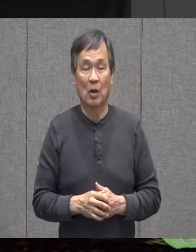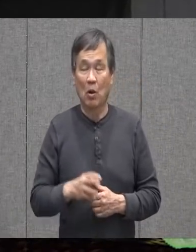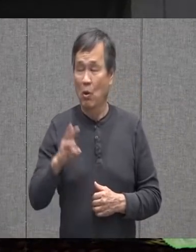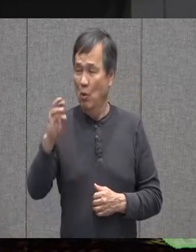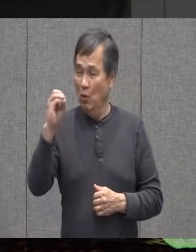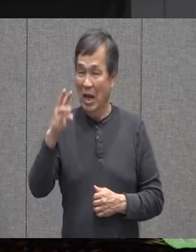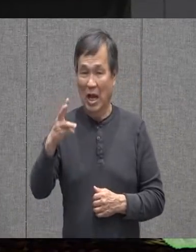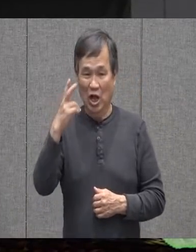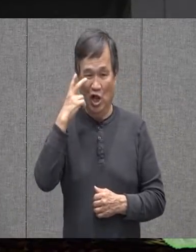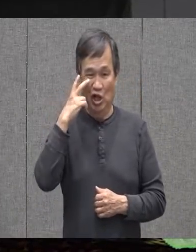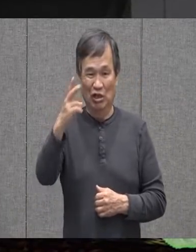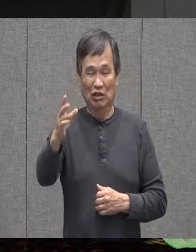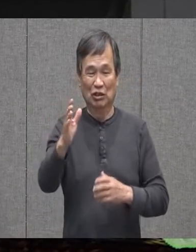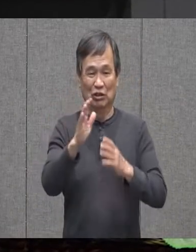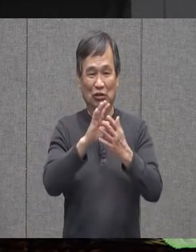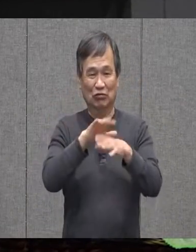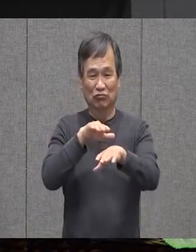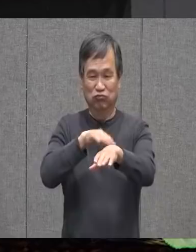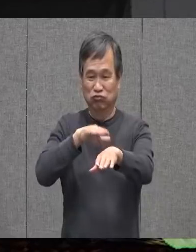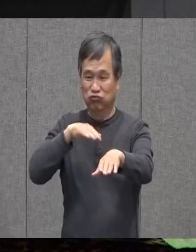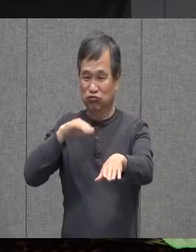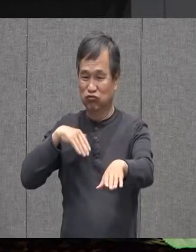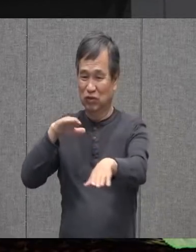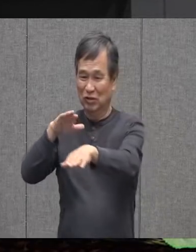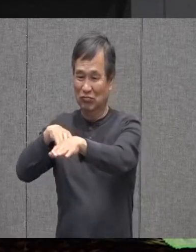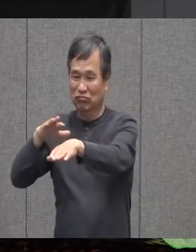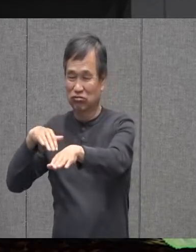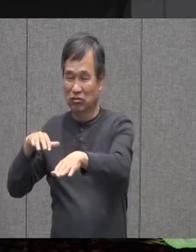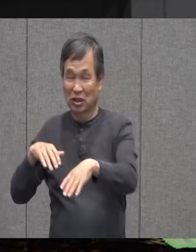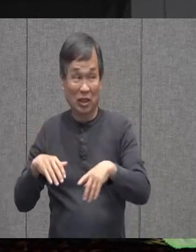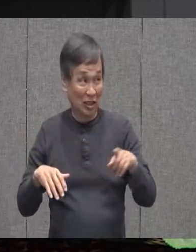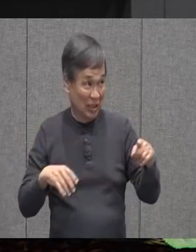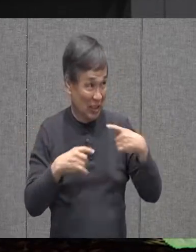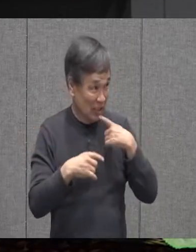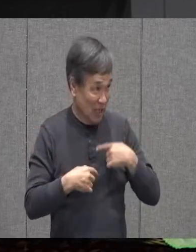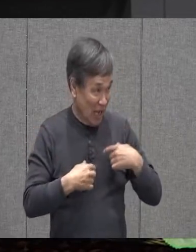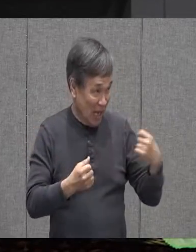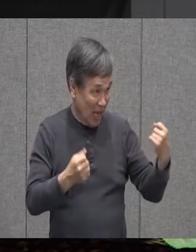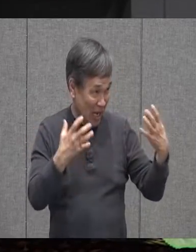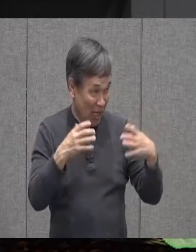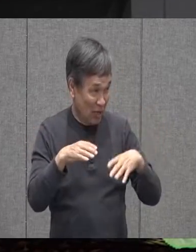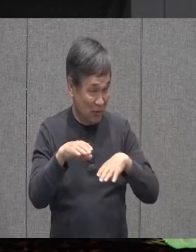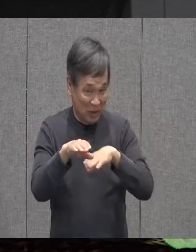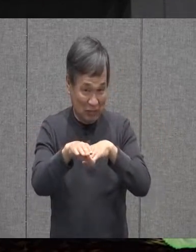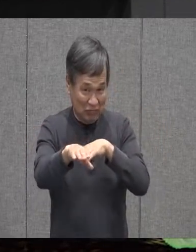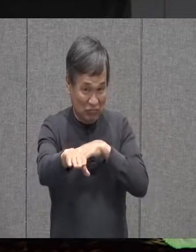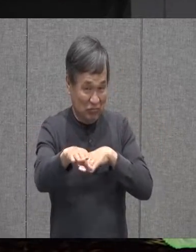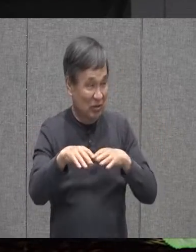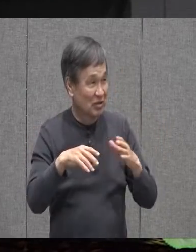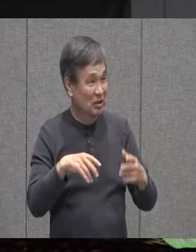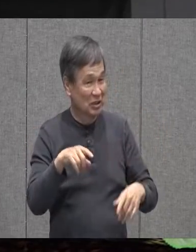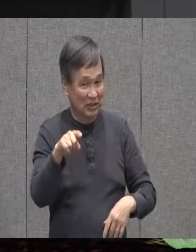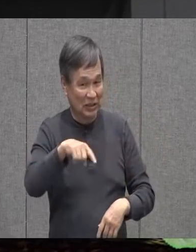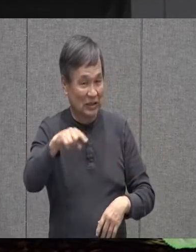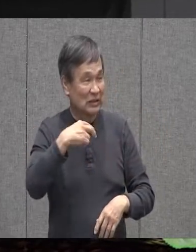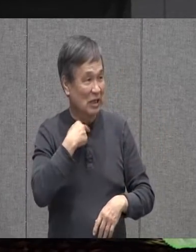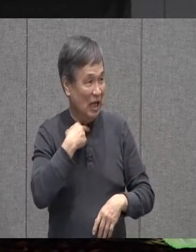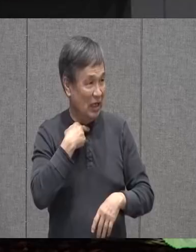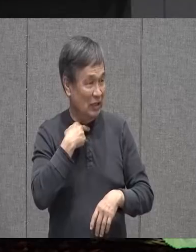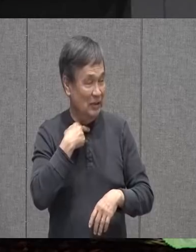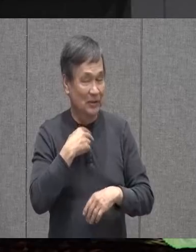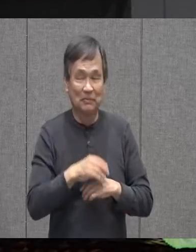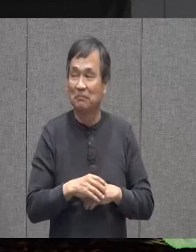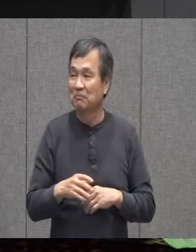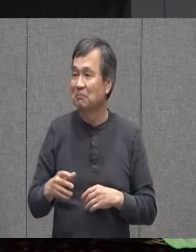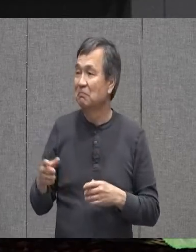Wow, look at that traffic jam. I bet you can't tell me how many cars are stuck on the block. I bet you